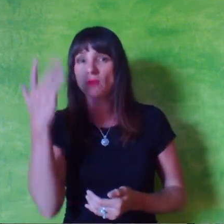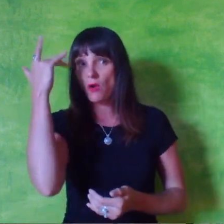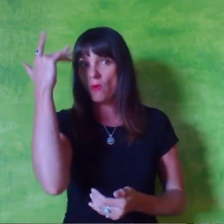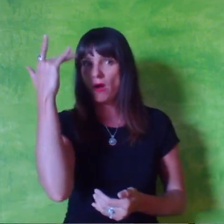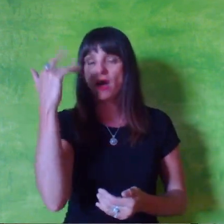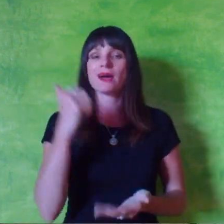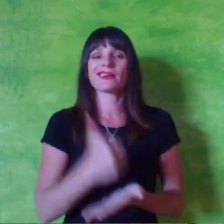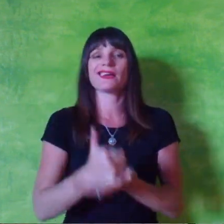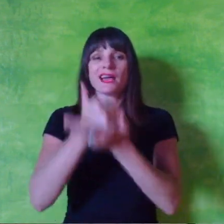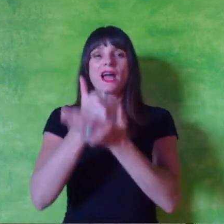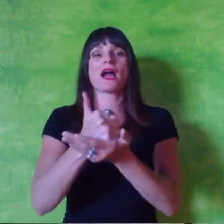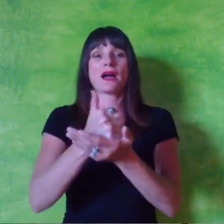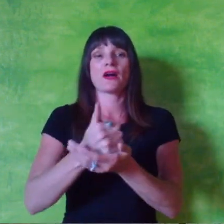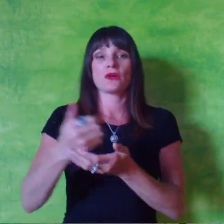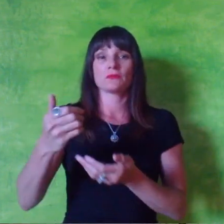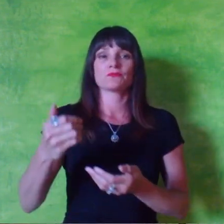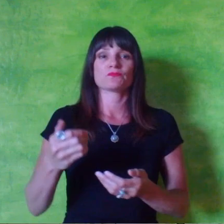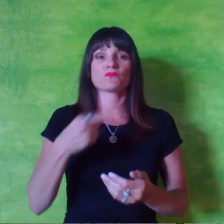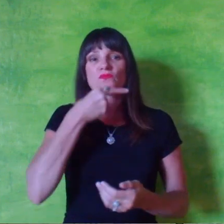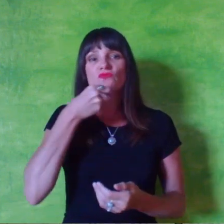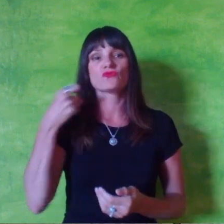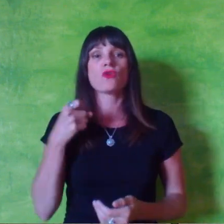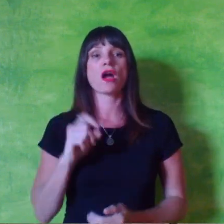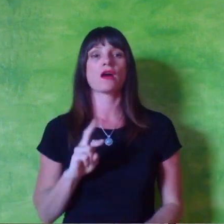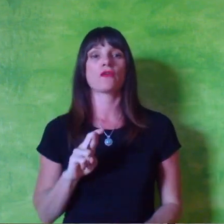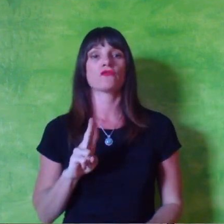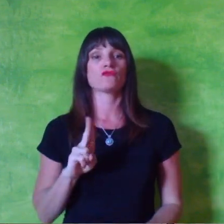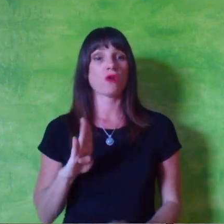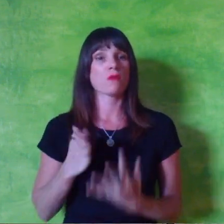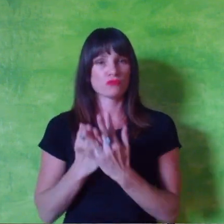seasoning won't get into the meat.